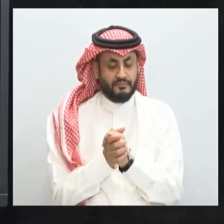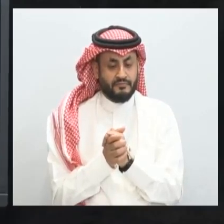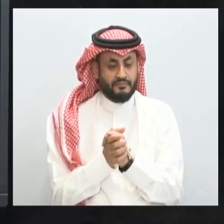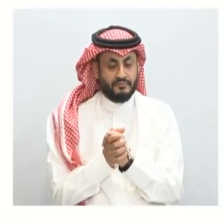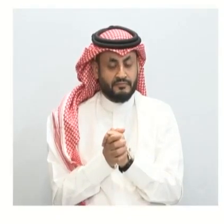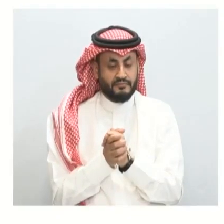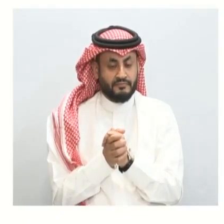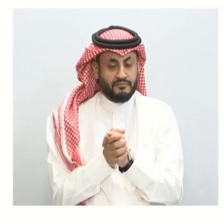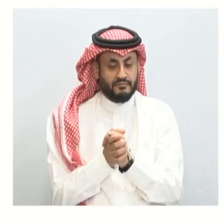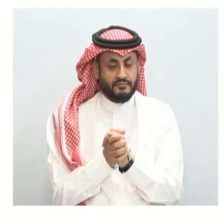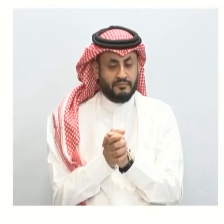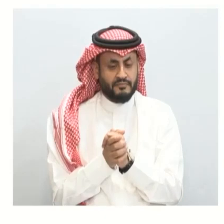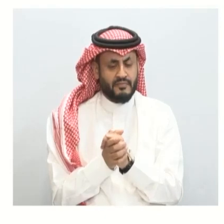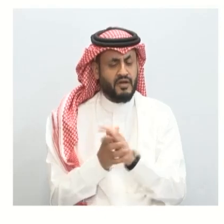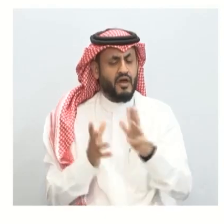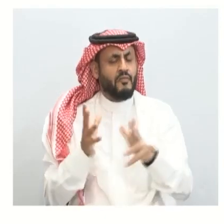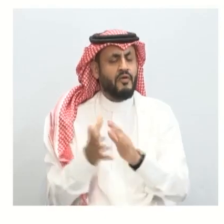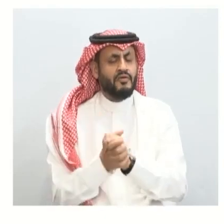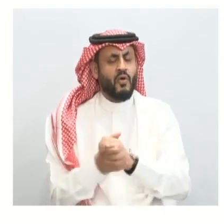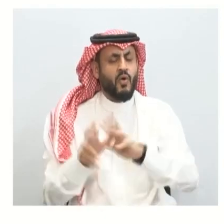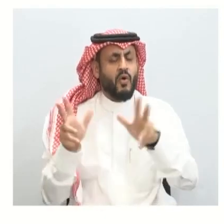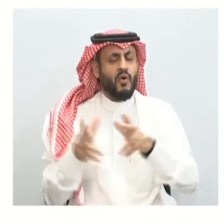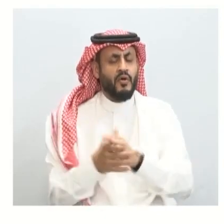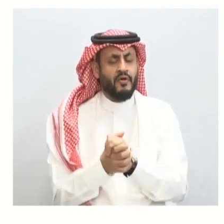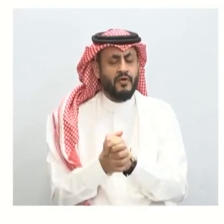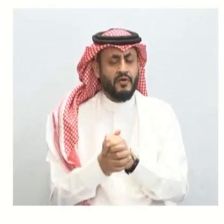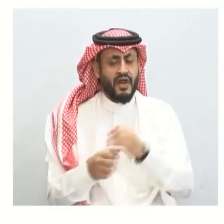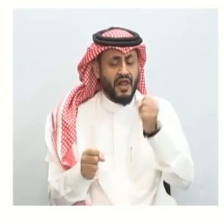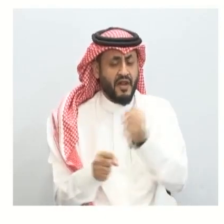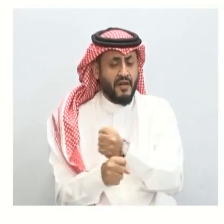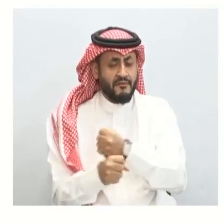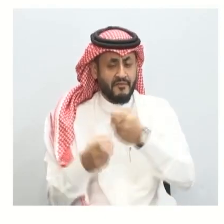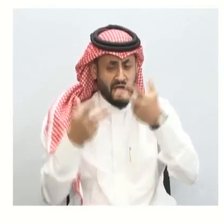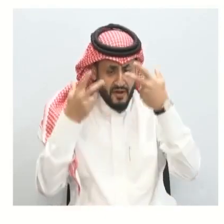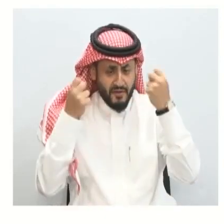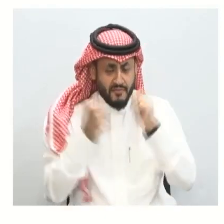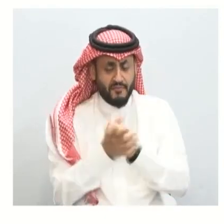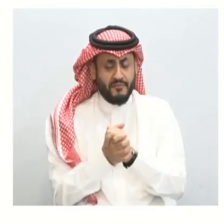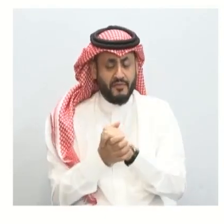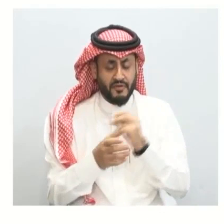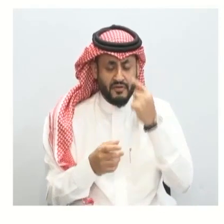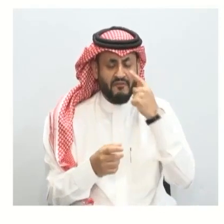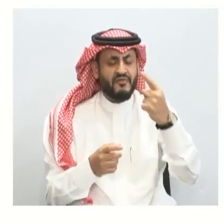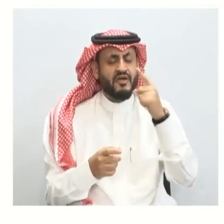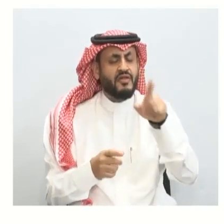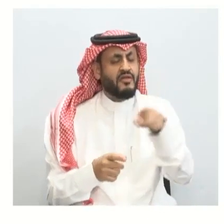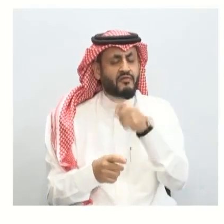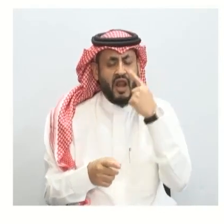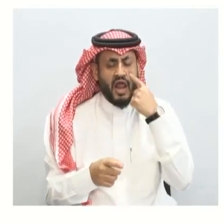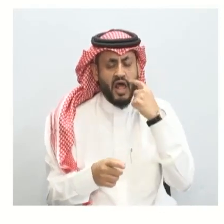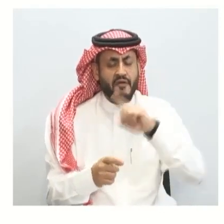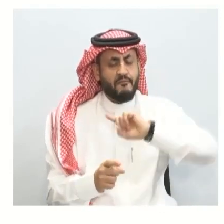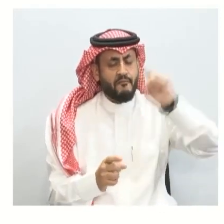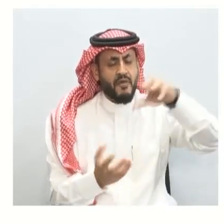SETI refers to any scientific experiments or activities that people do to find life outside of